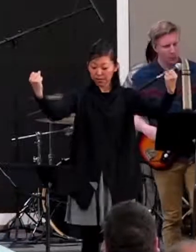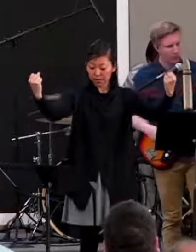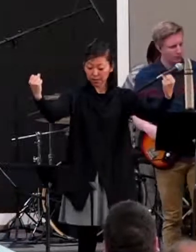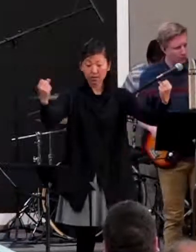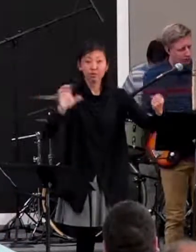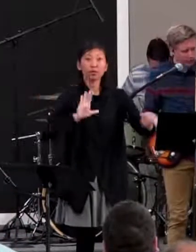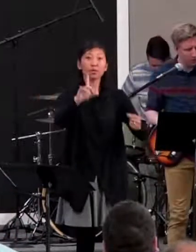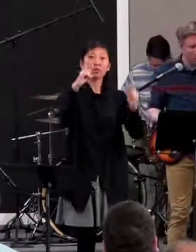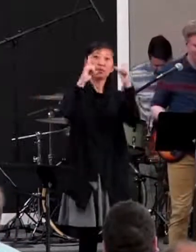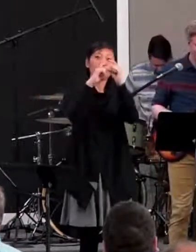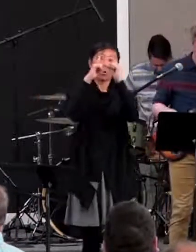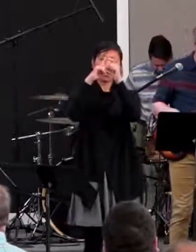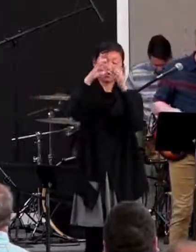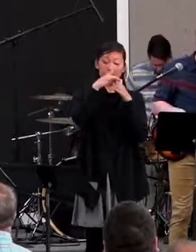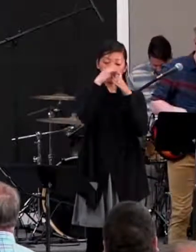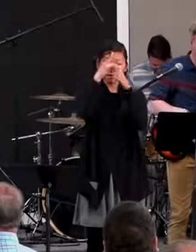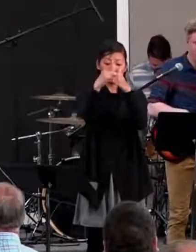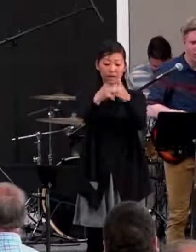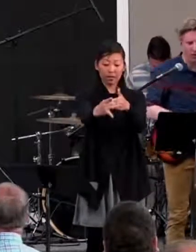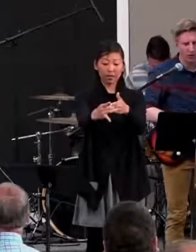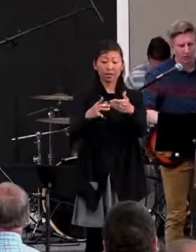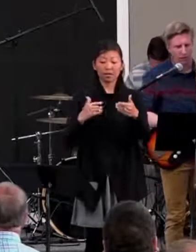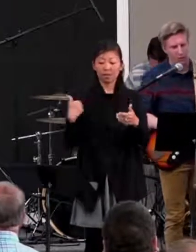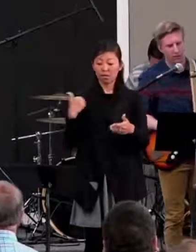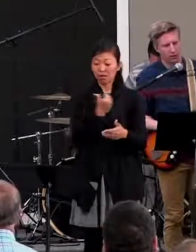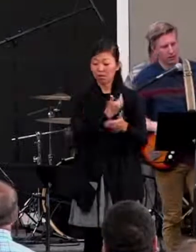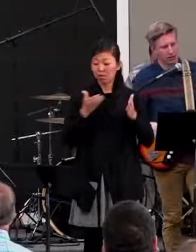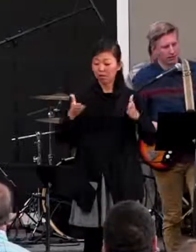courage, your word as our